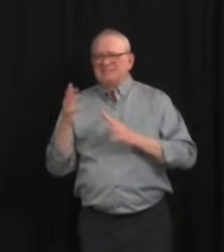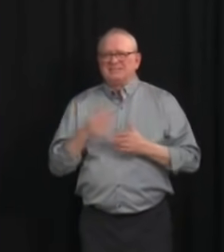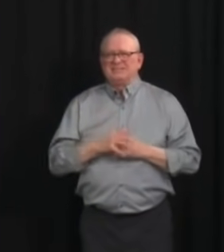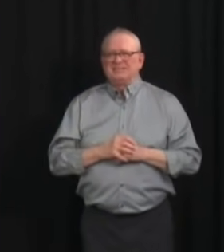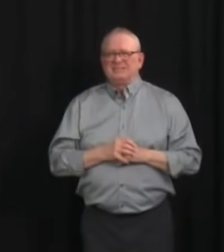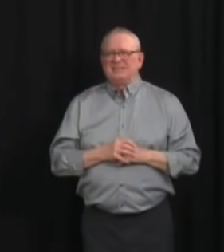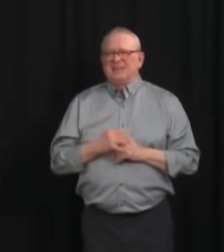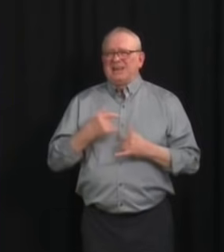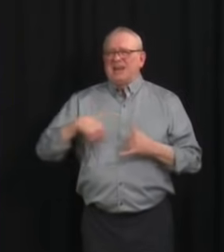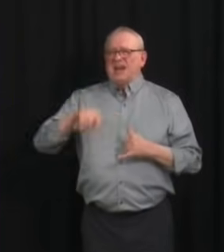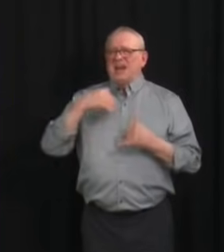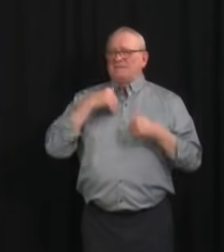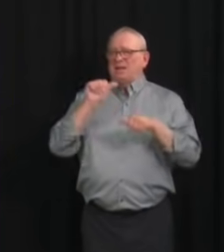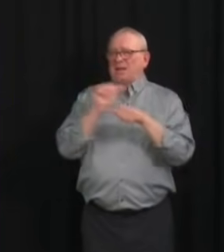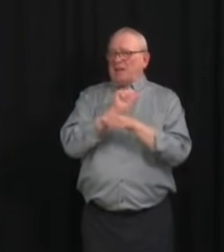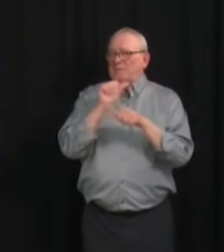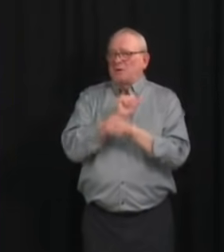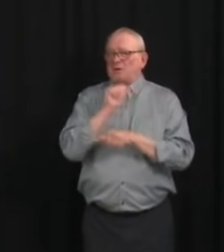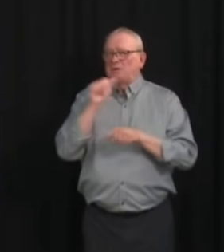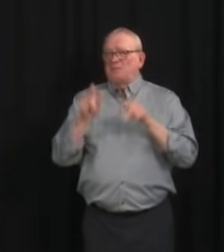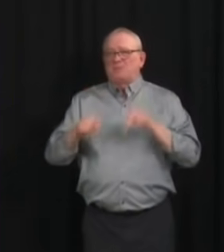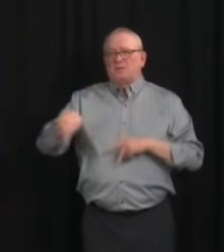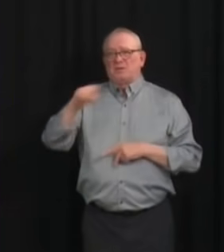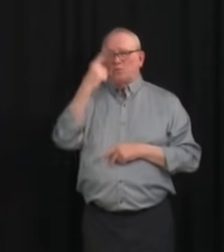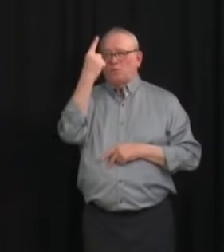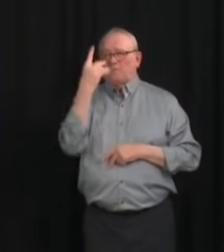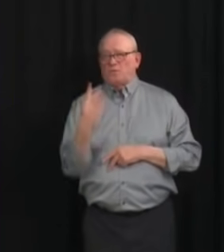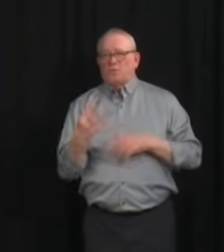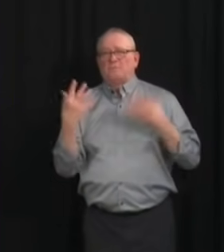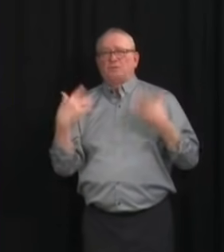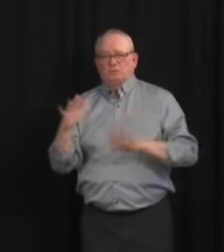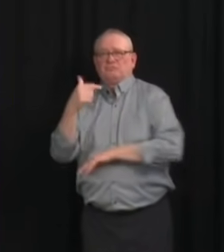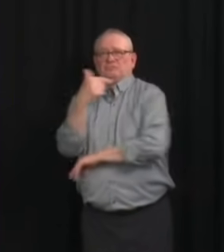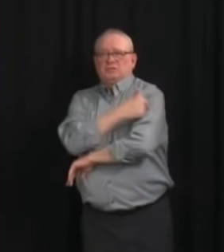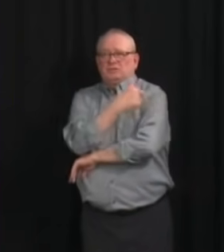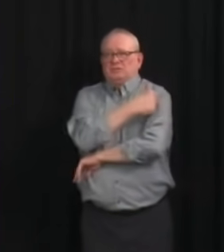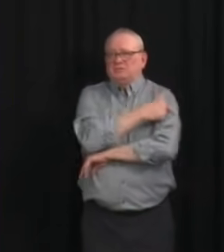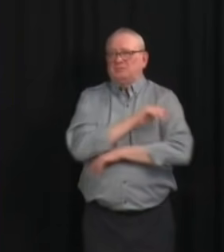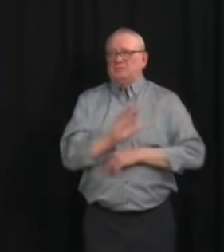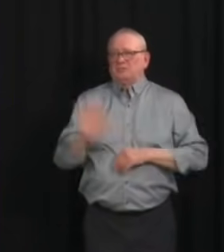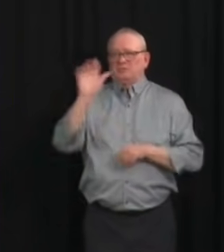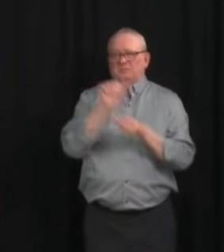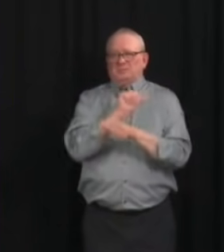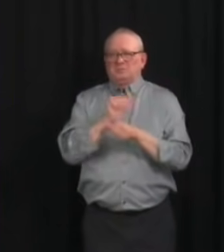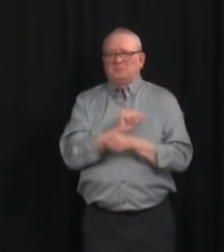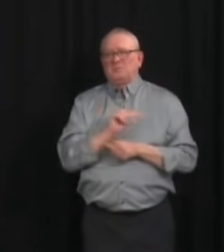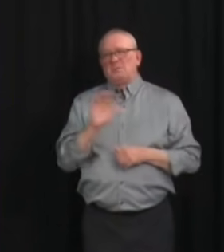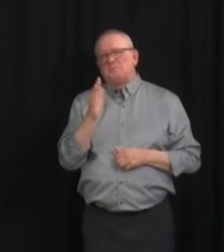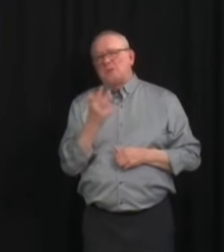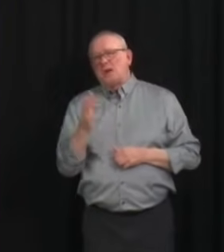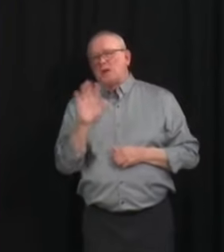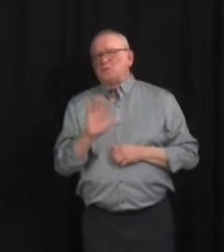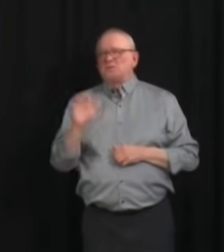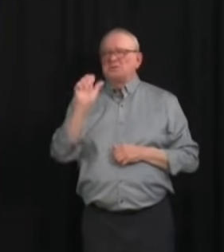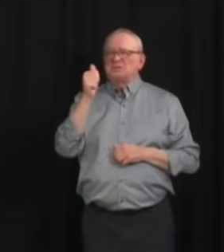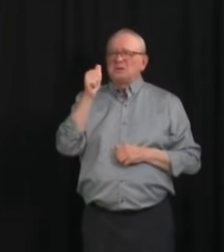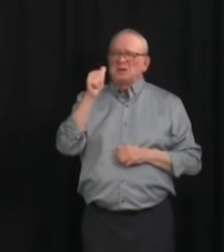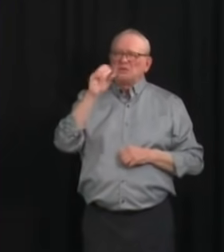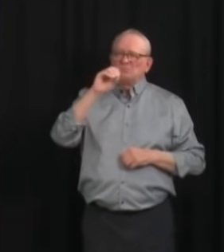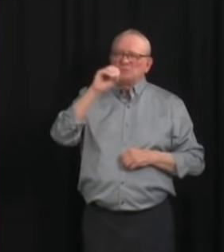We figure about 10% of the population has some kind of natural protection through having prior